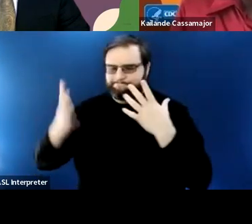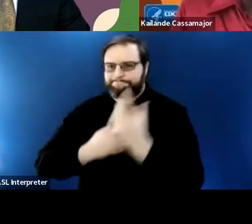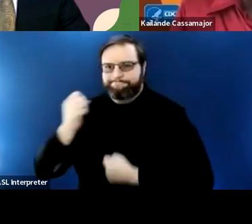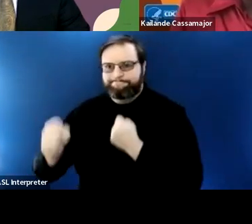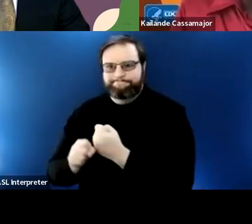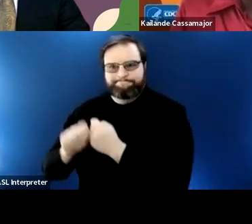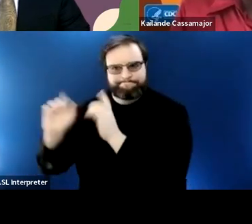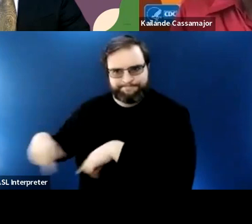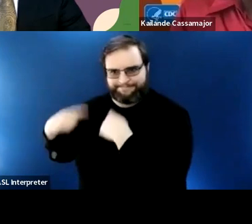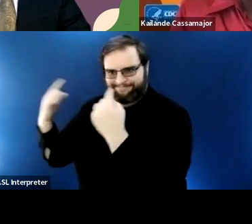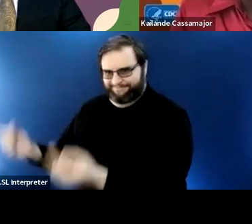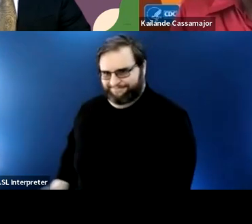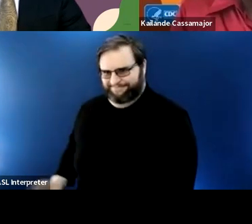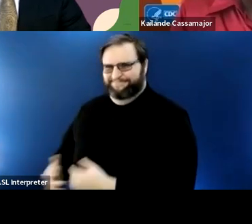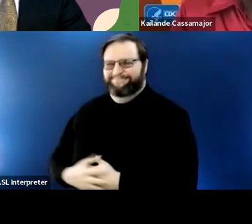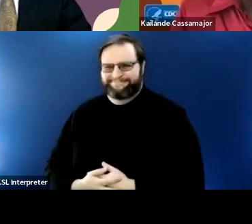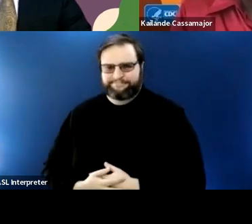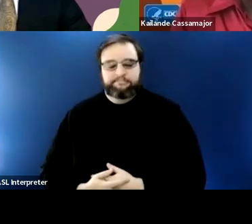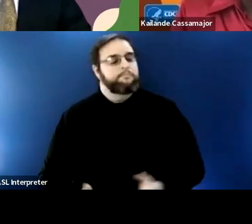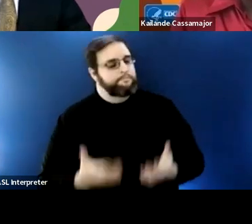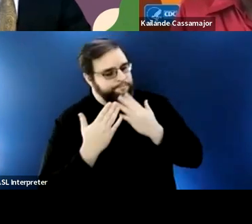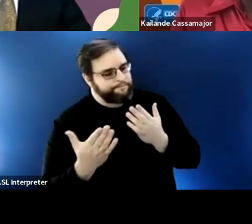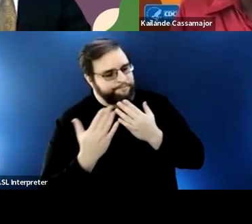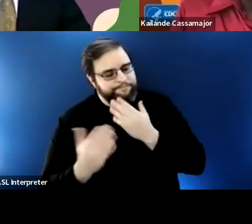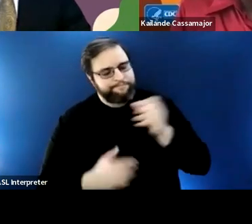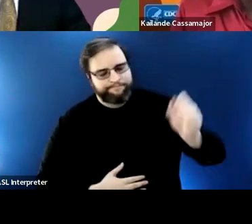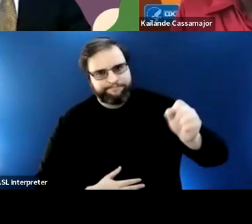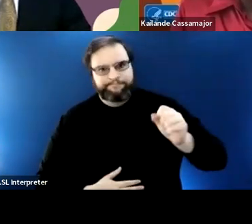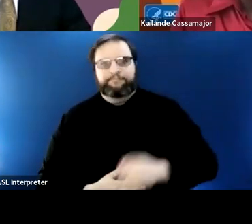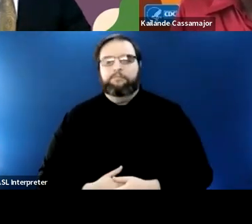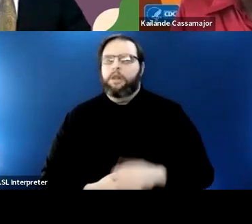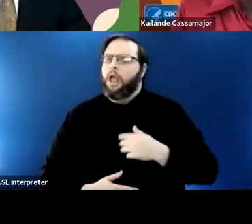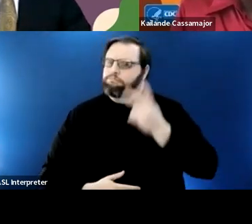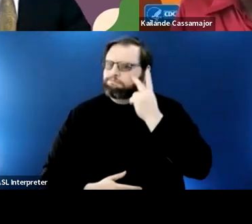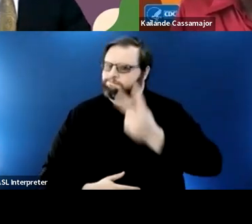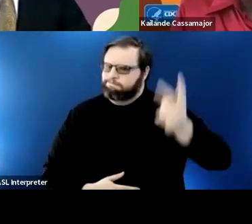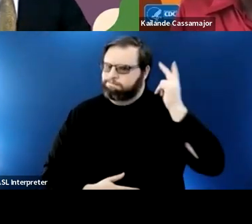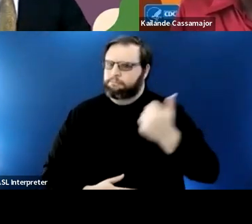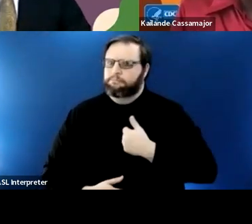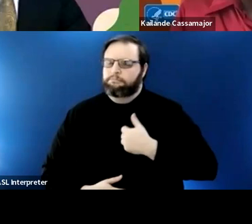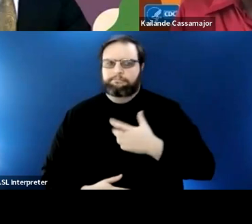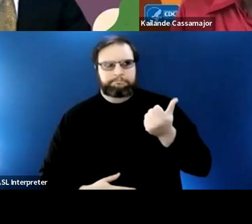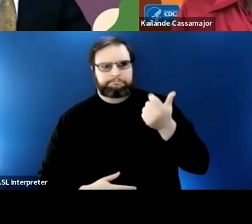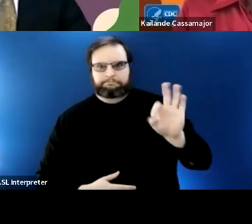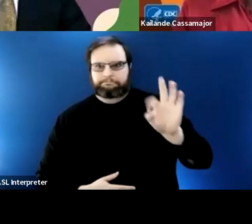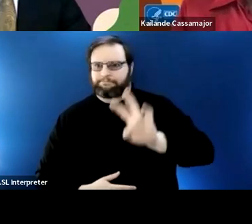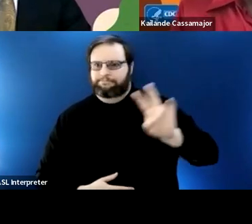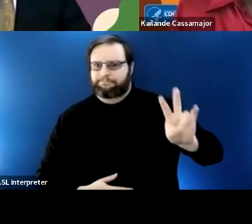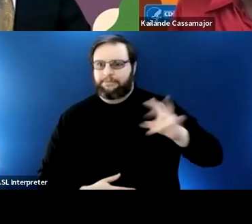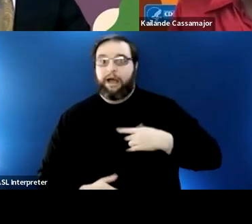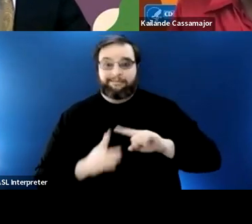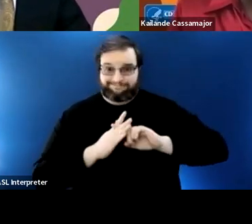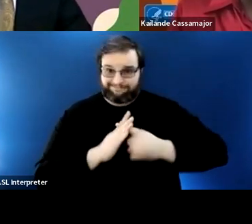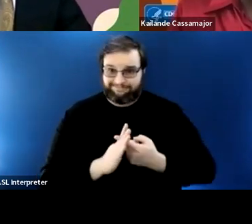decades. Yeah, thank you. Yes. And I'm remembering my 1977 when I started